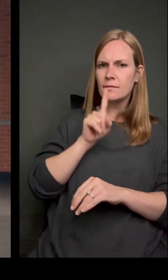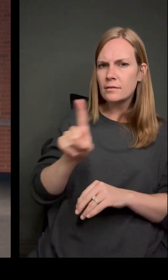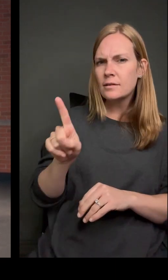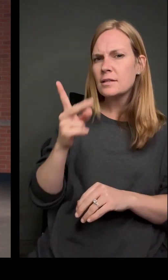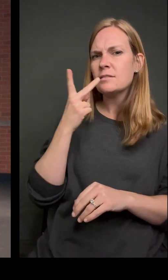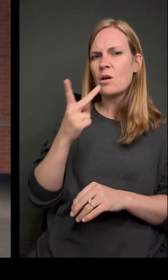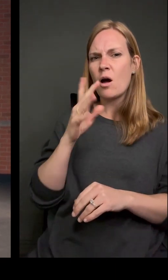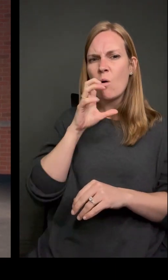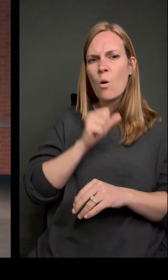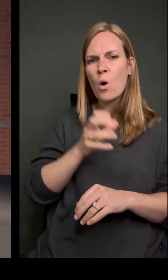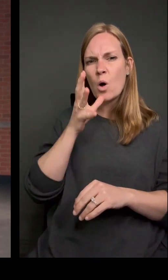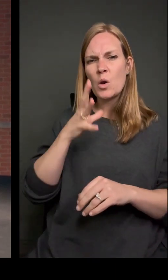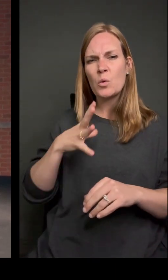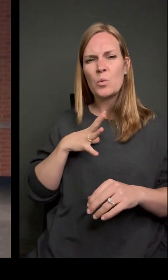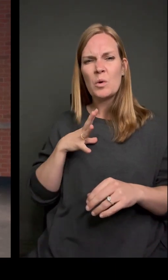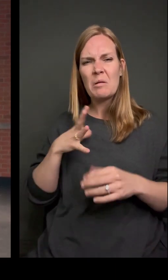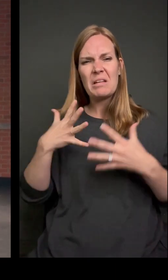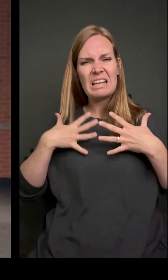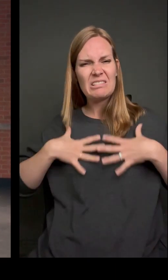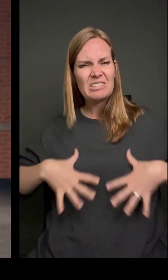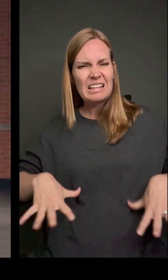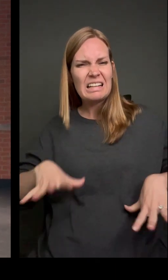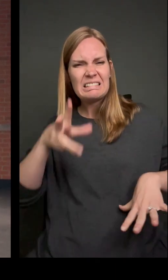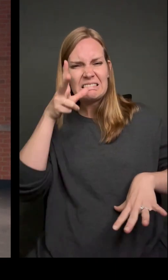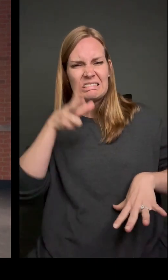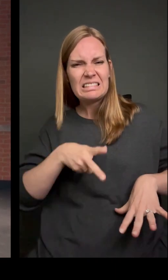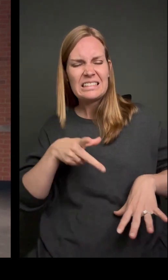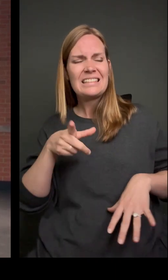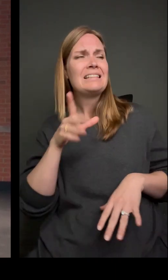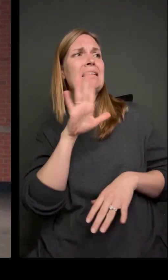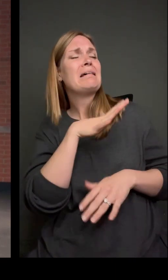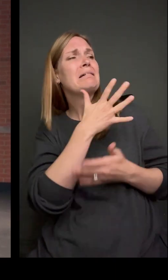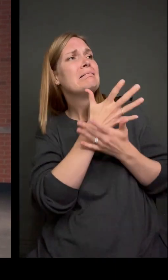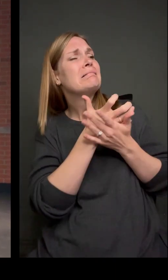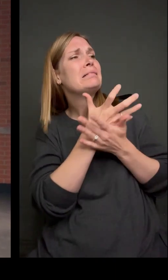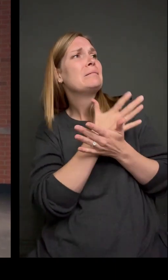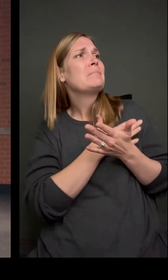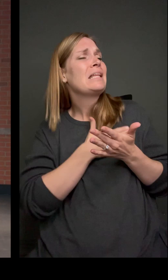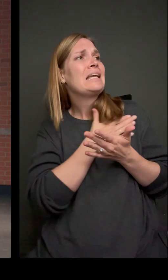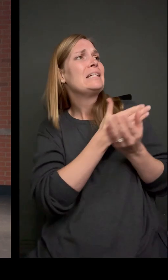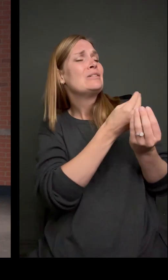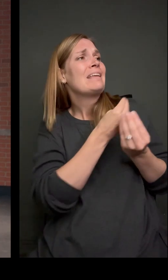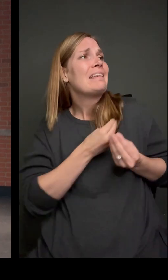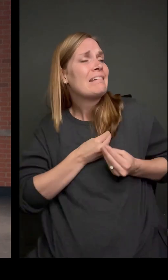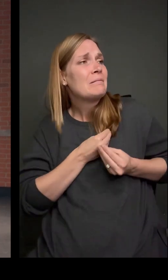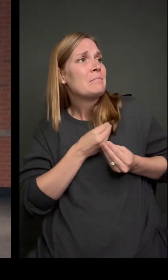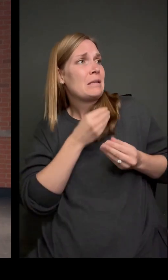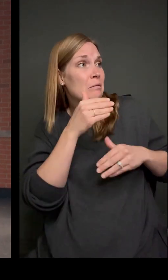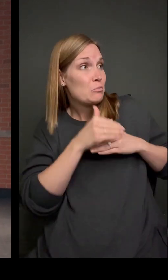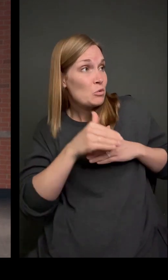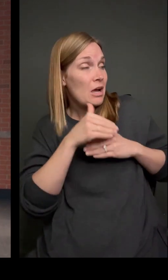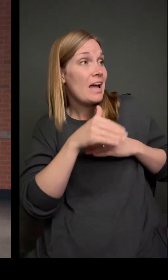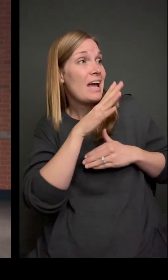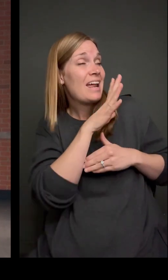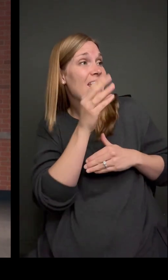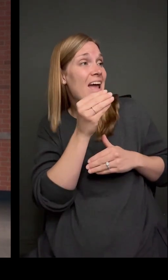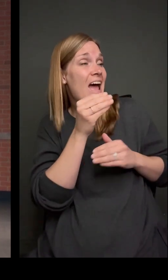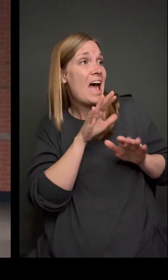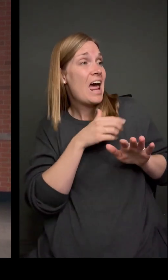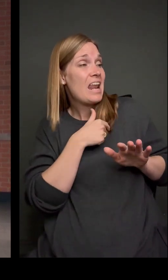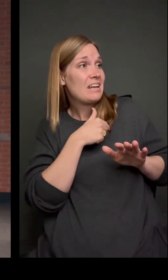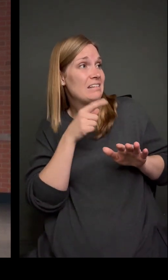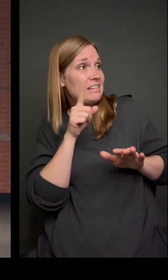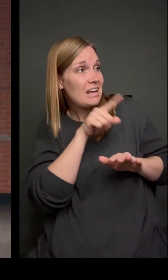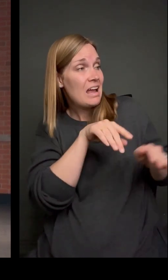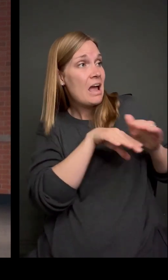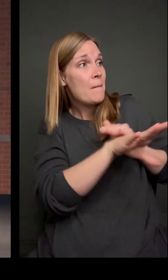woman in tattered rags. "Please, sir," she said, "might I have just a crust of bread to eat and a moment to warm myself by your fire?"